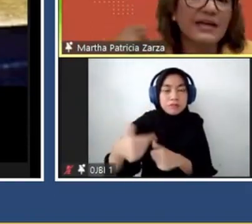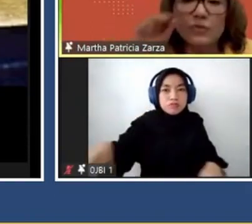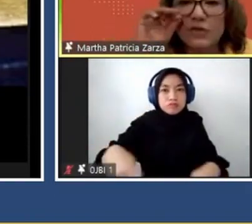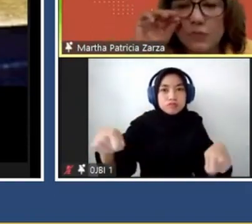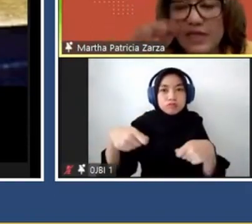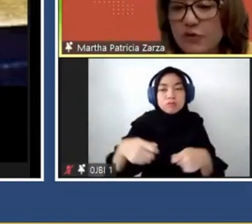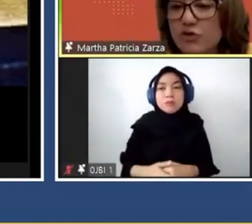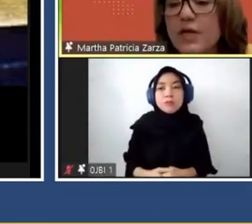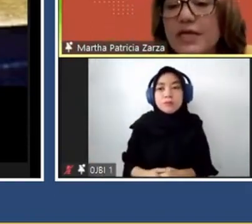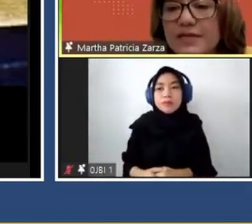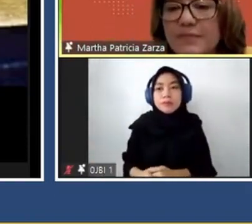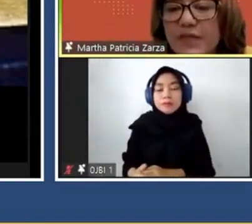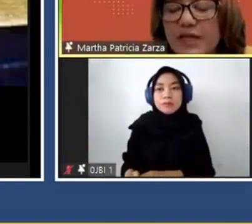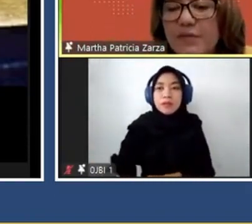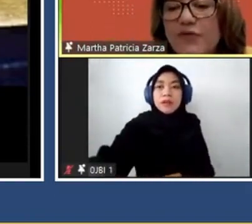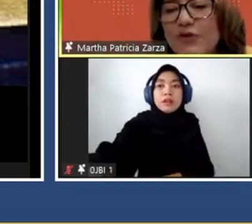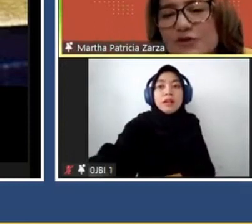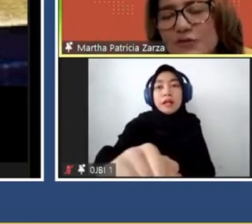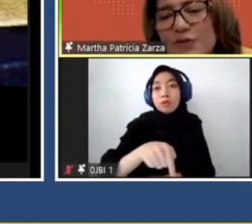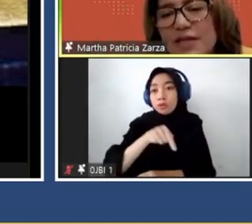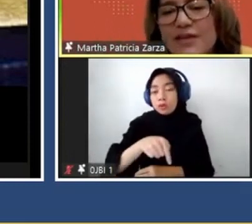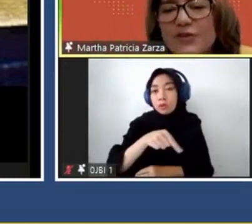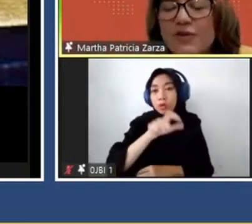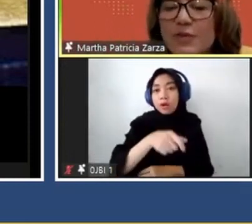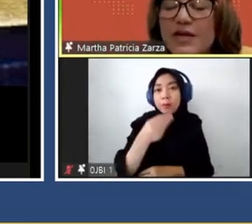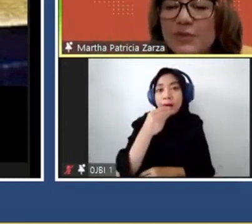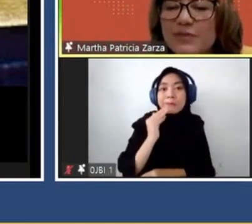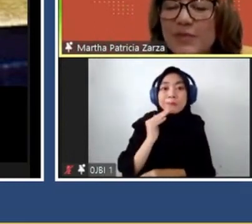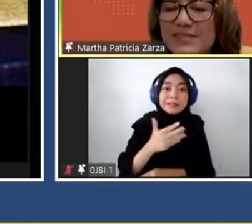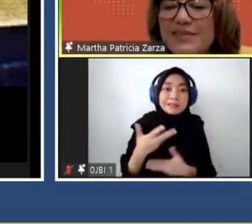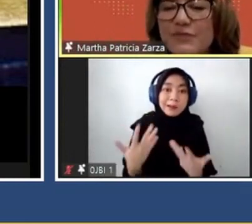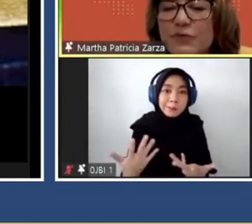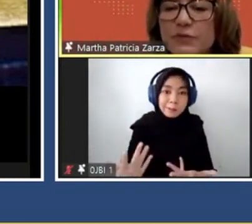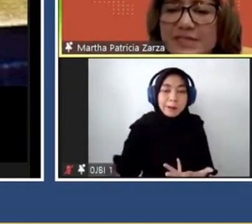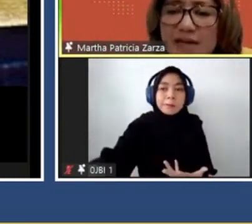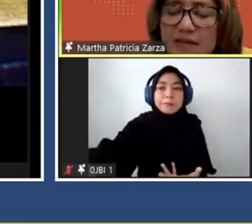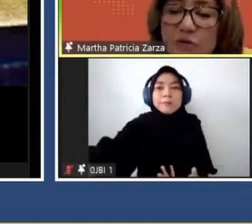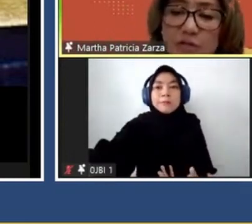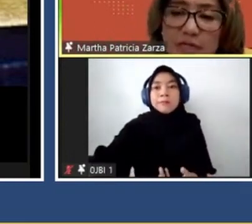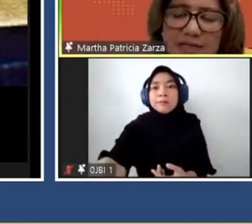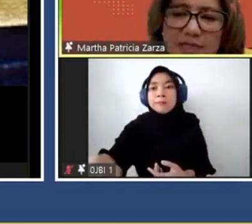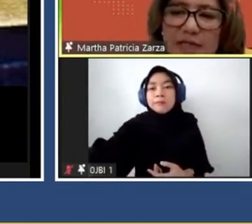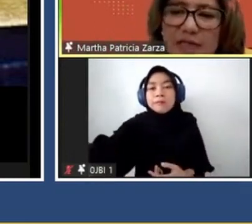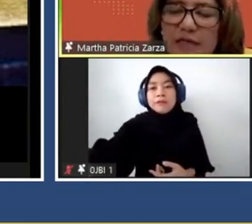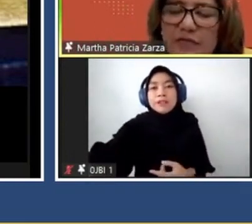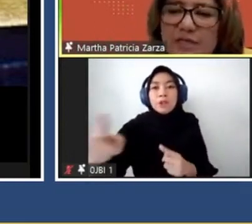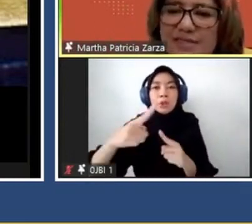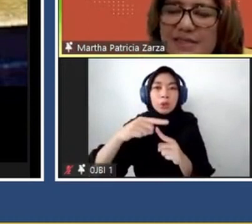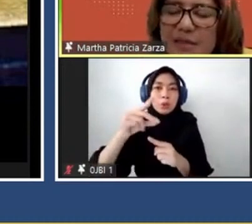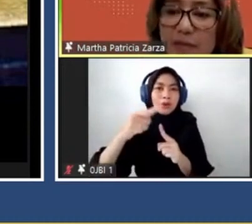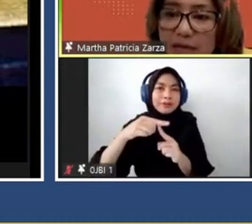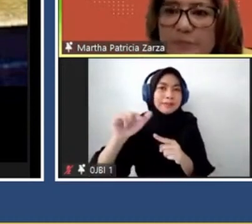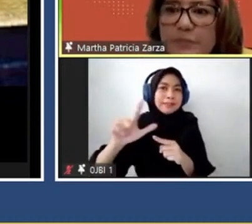they like to eat, or what they usually eat, for those of you that are not familiar with Mexican food, these are the tortillas. And